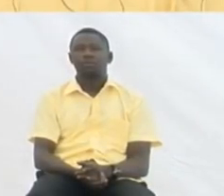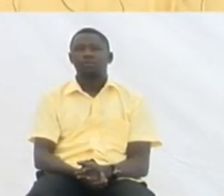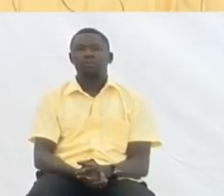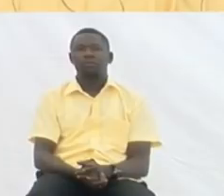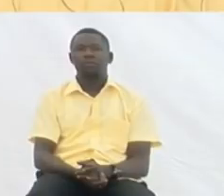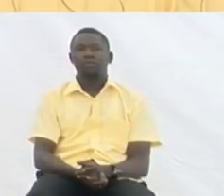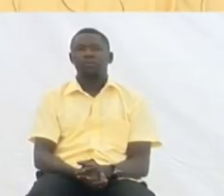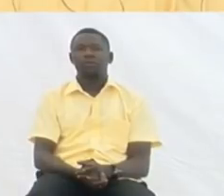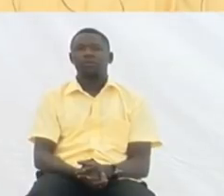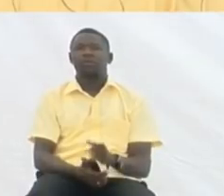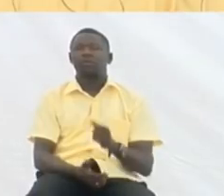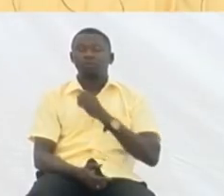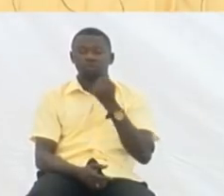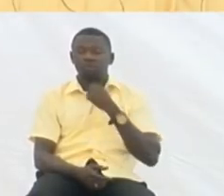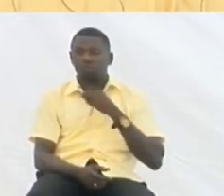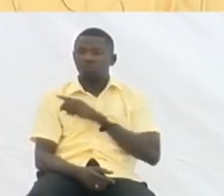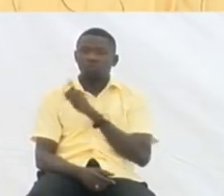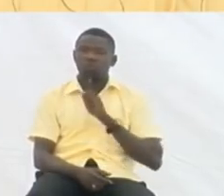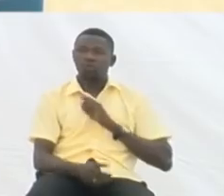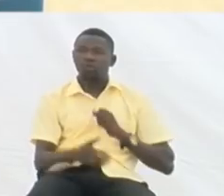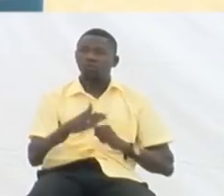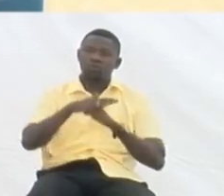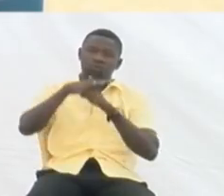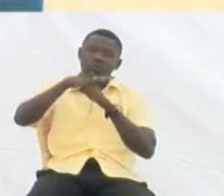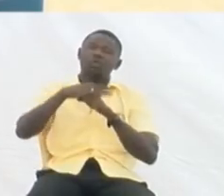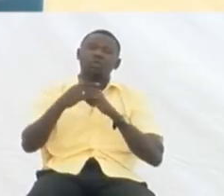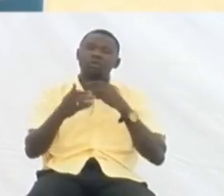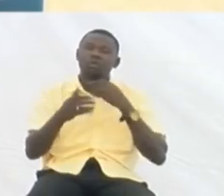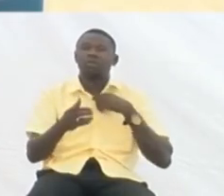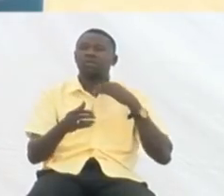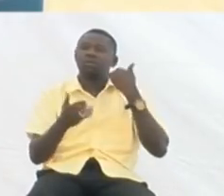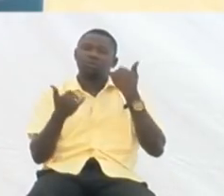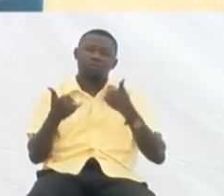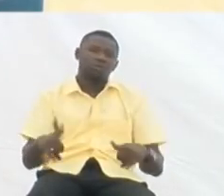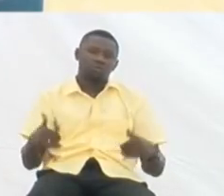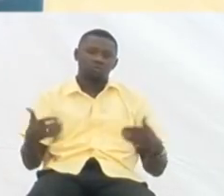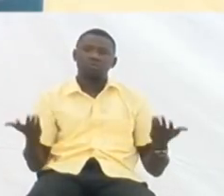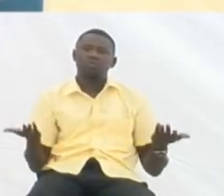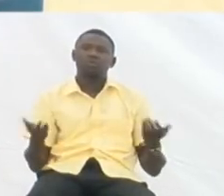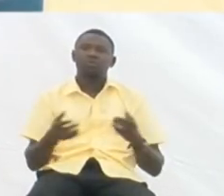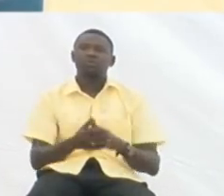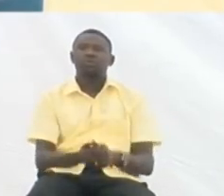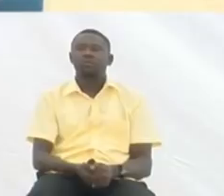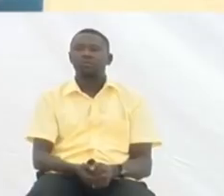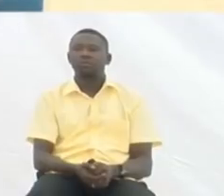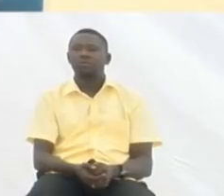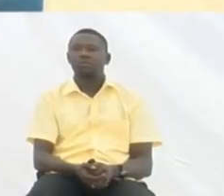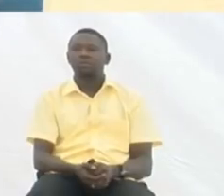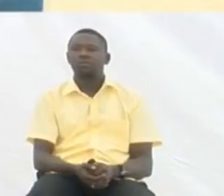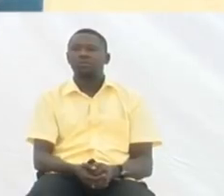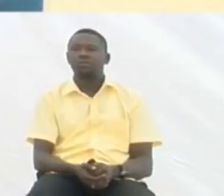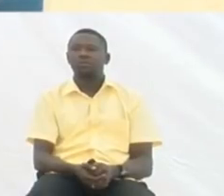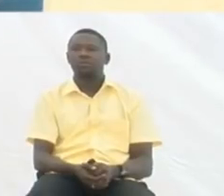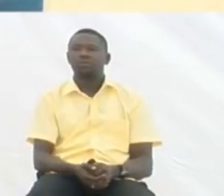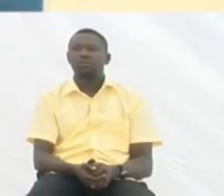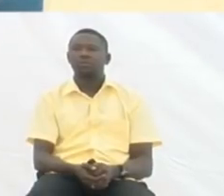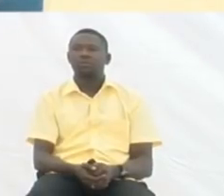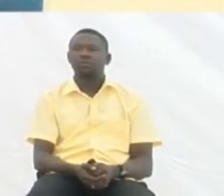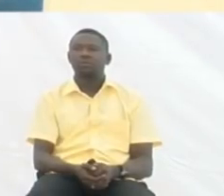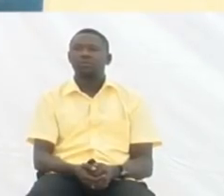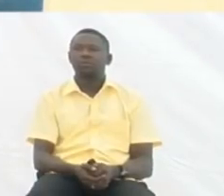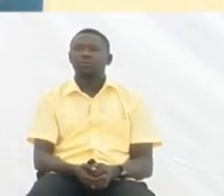manna kanye. Because Usunidabo, whom we supported, did not win. na badingu ulite la korda kuna